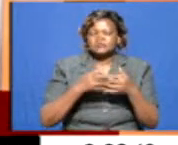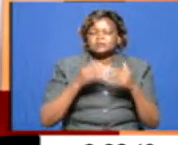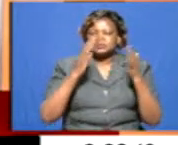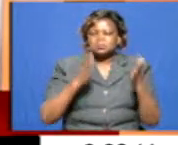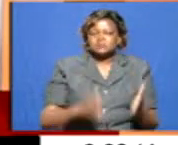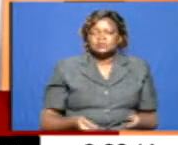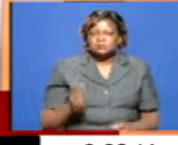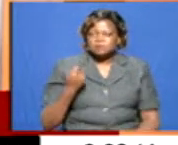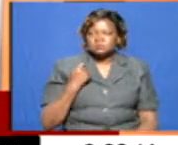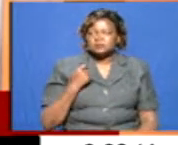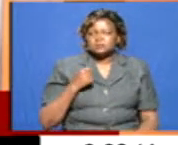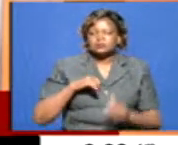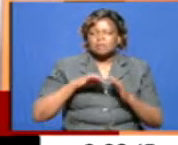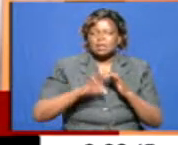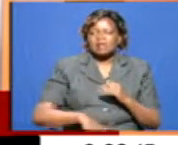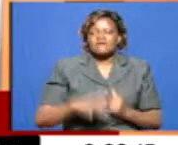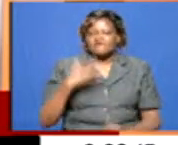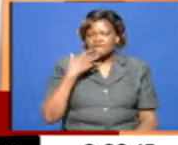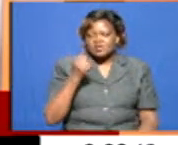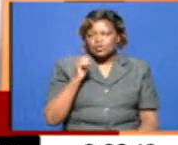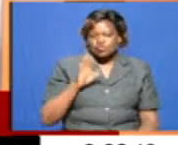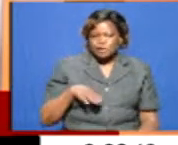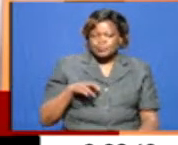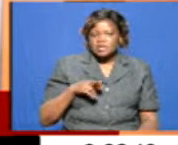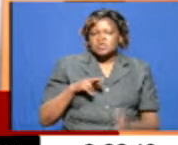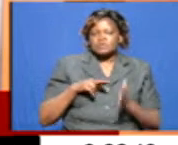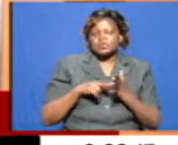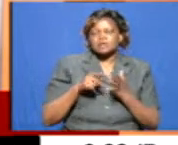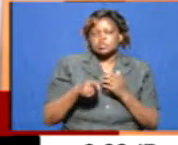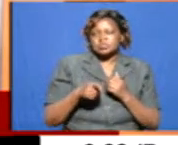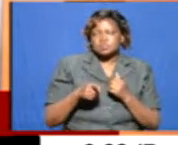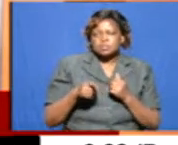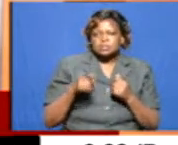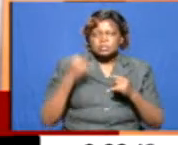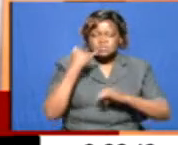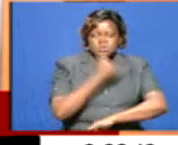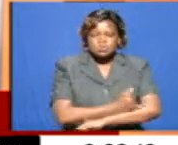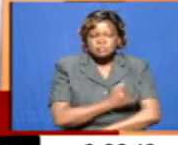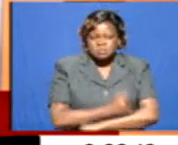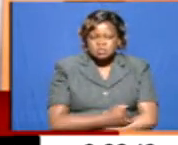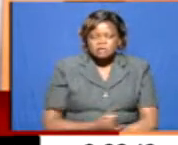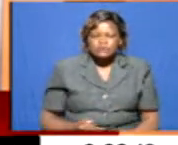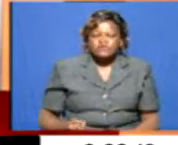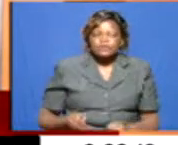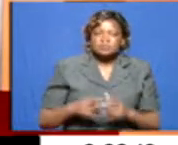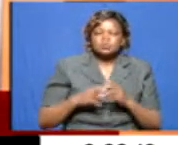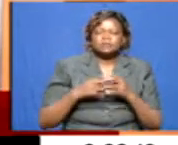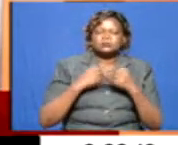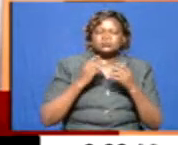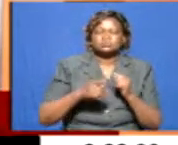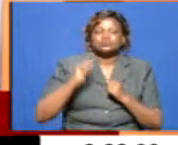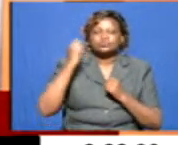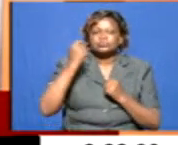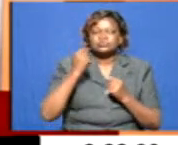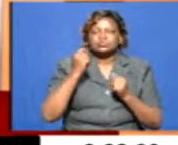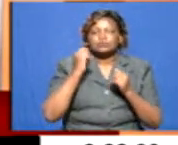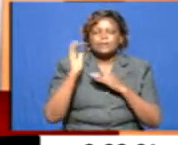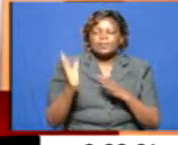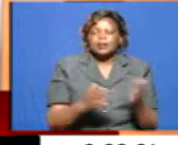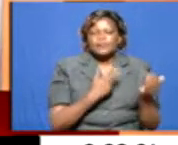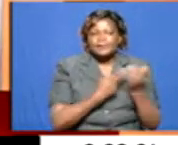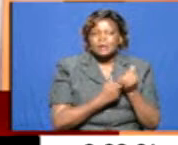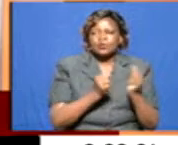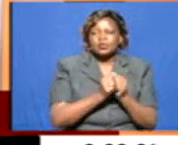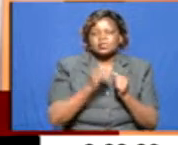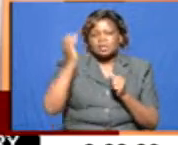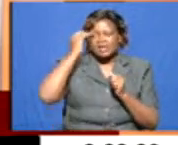than 500 females represent the sector. The Institution of Engineers of Kenya plans to partner with learning